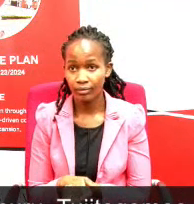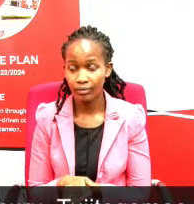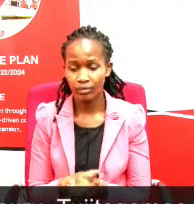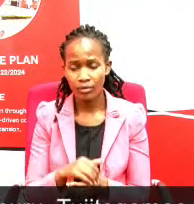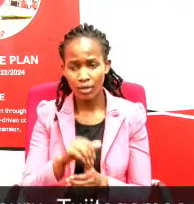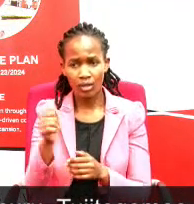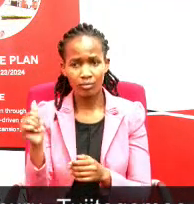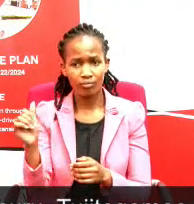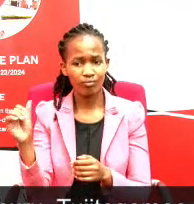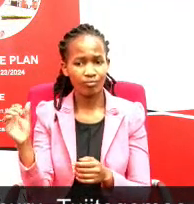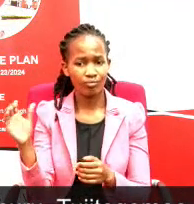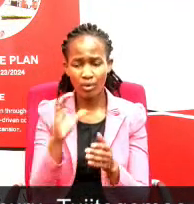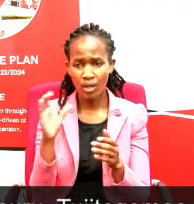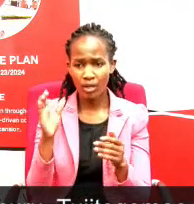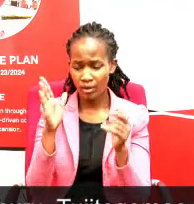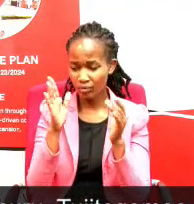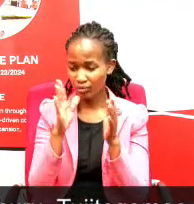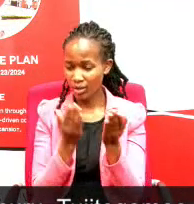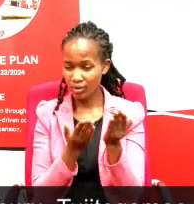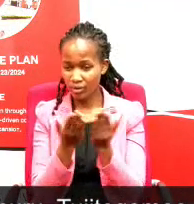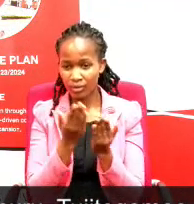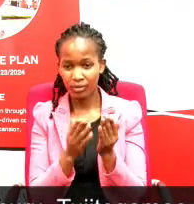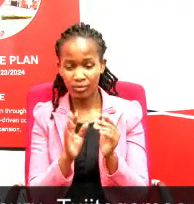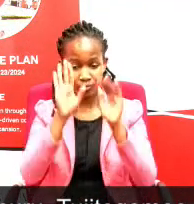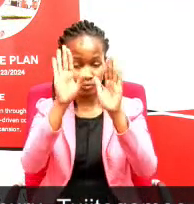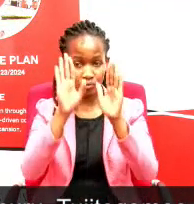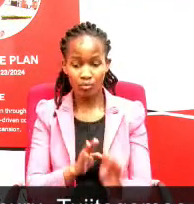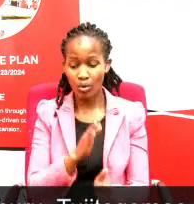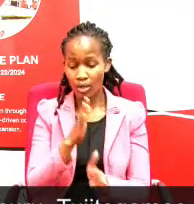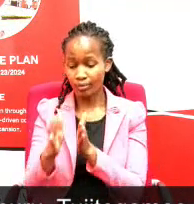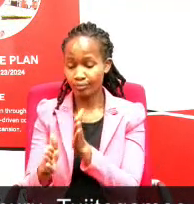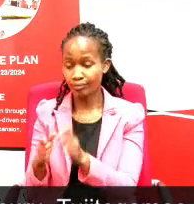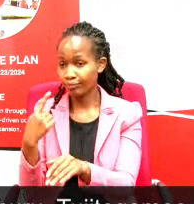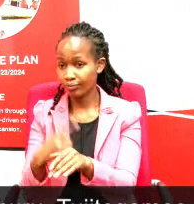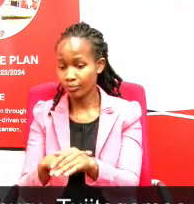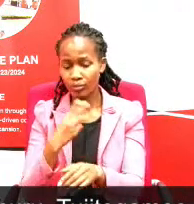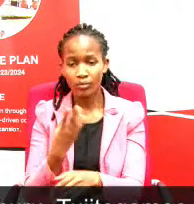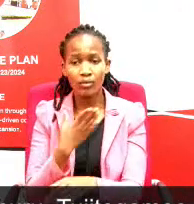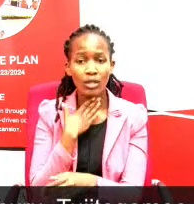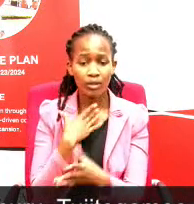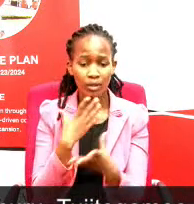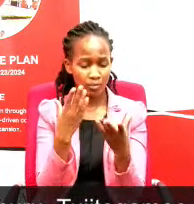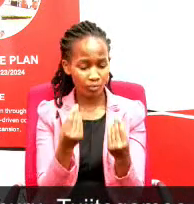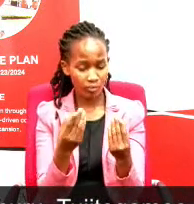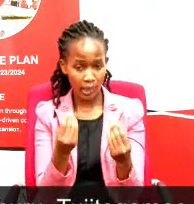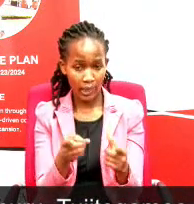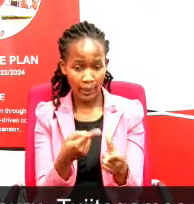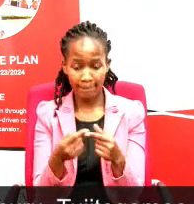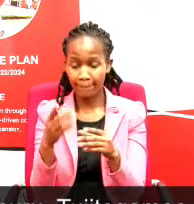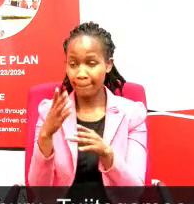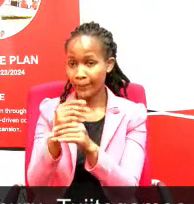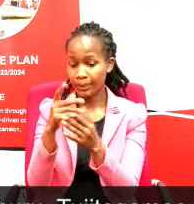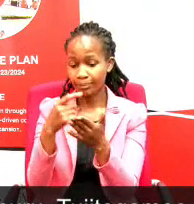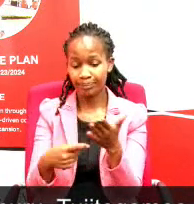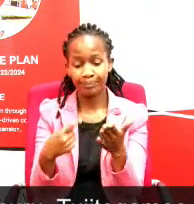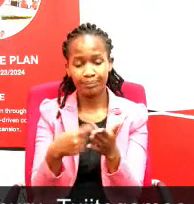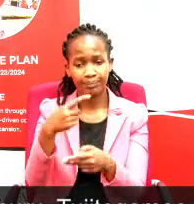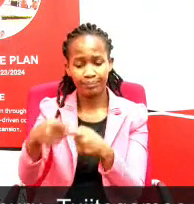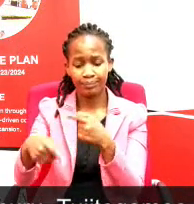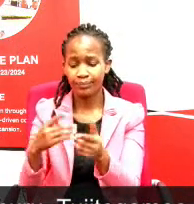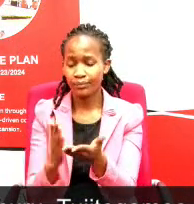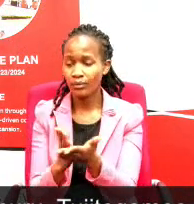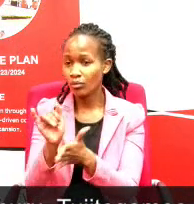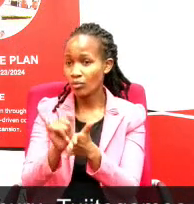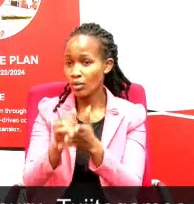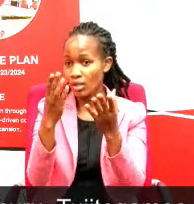Exceptional customer service remains a key goal. Over the planned period, we intend to simplify and streamline tax and business processes to